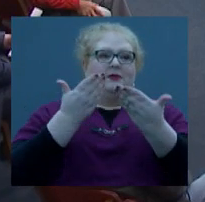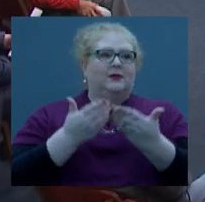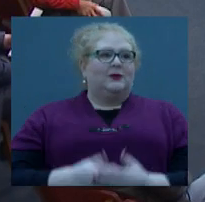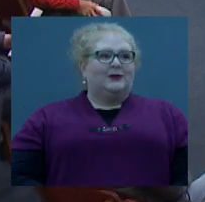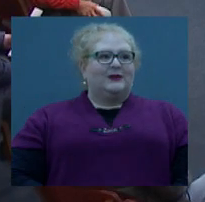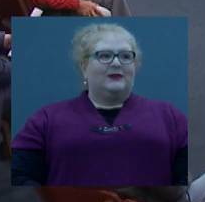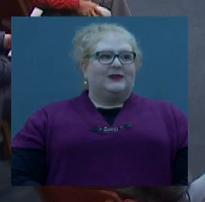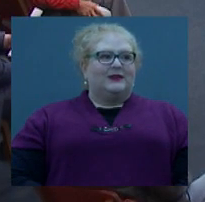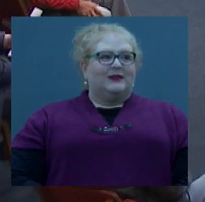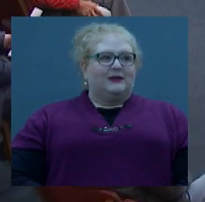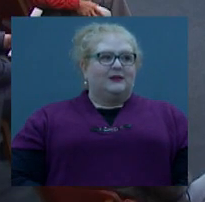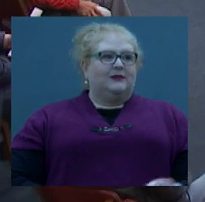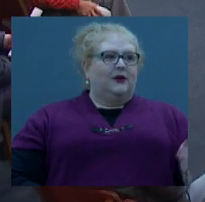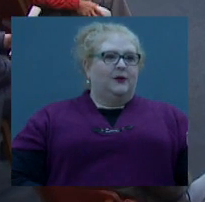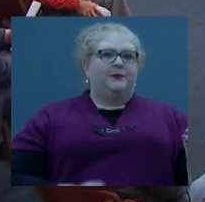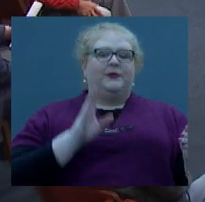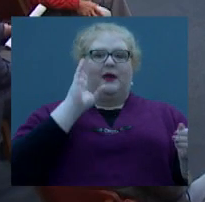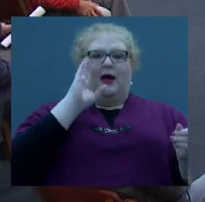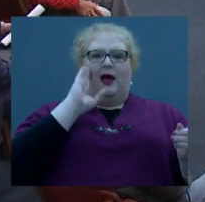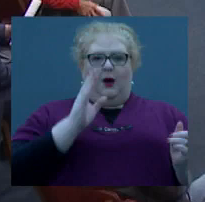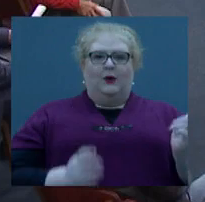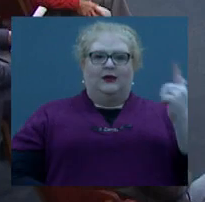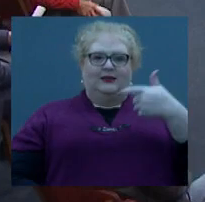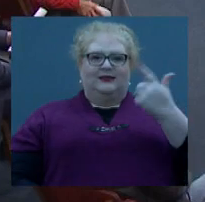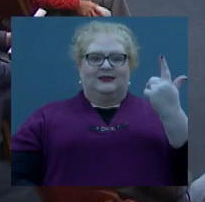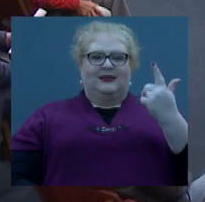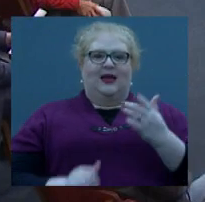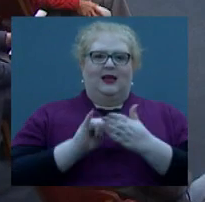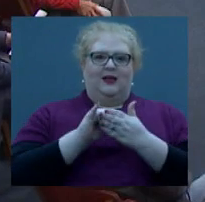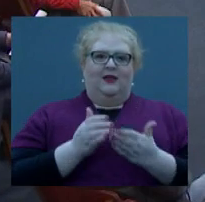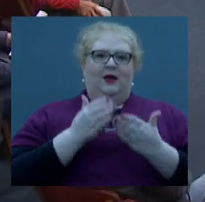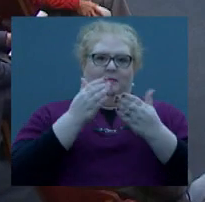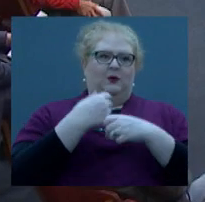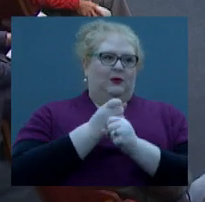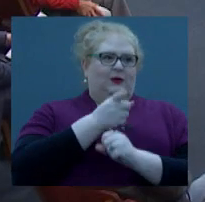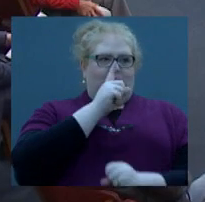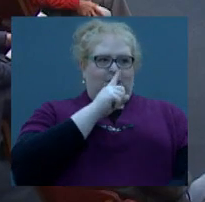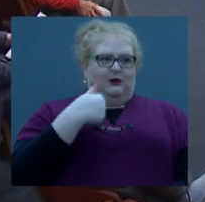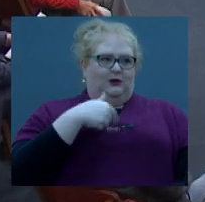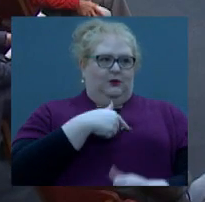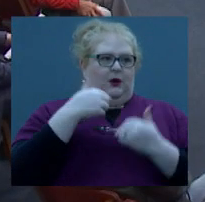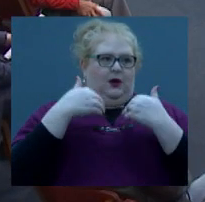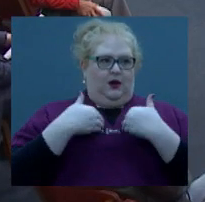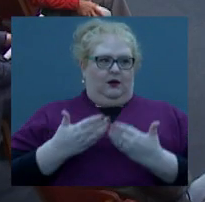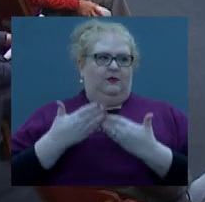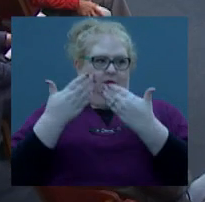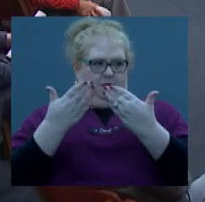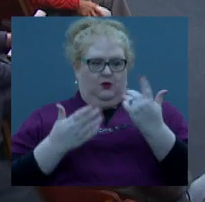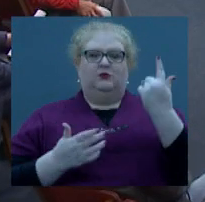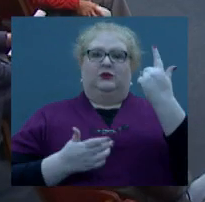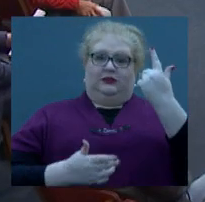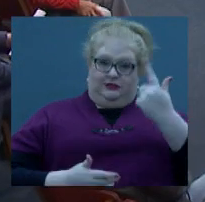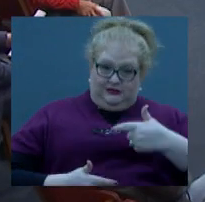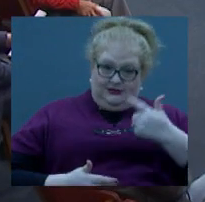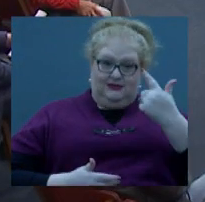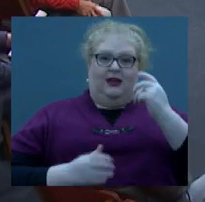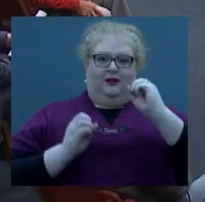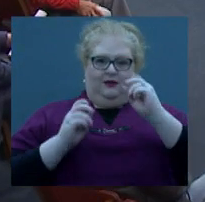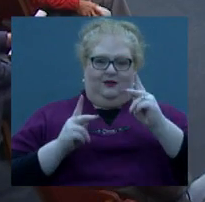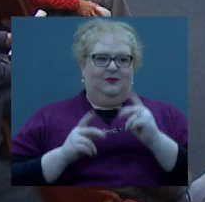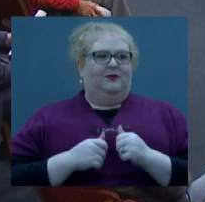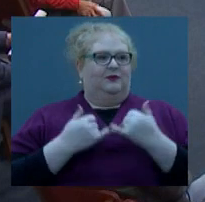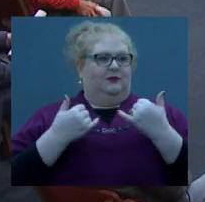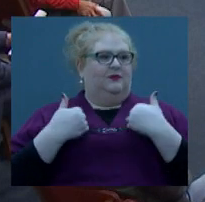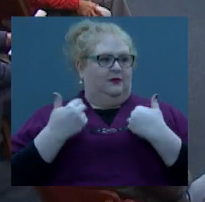Okay. I second the motion. Well, let's be sure. Okay. You have the motion. Is there a second? Thank you. Seconded. Is